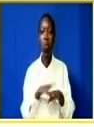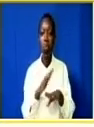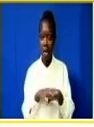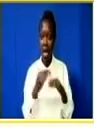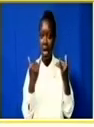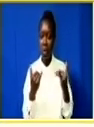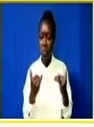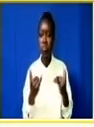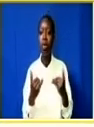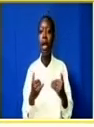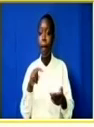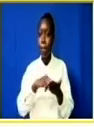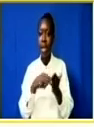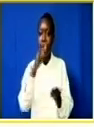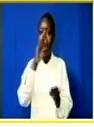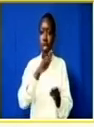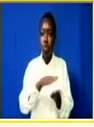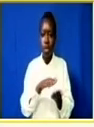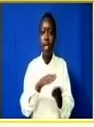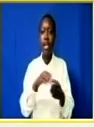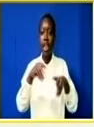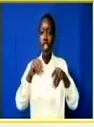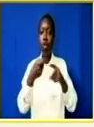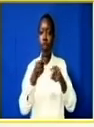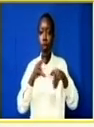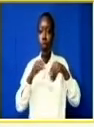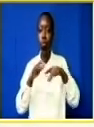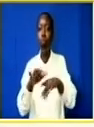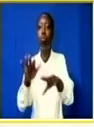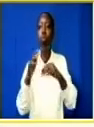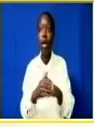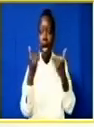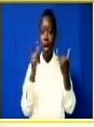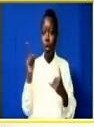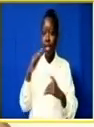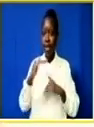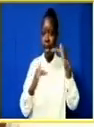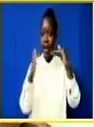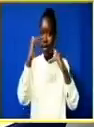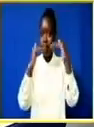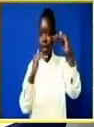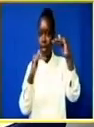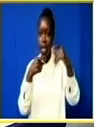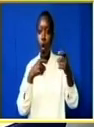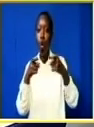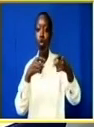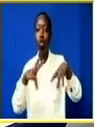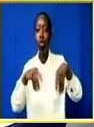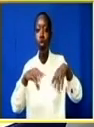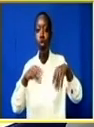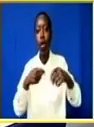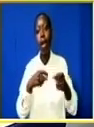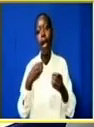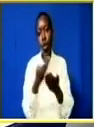flow of the runoff. Mm. So this terrace, it reduces flow.